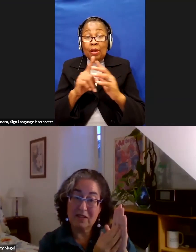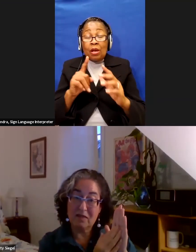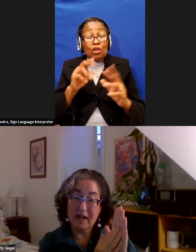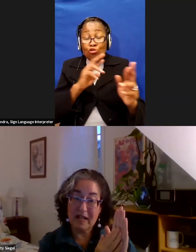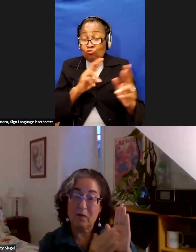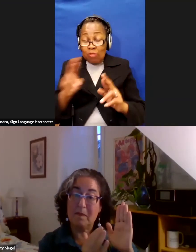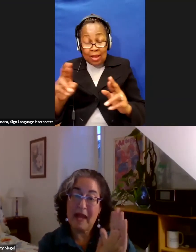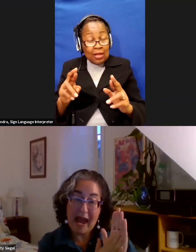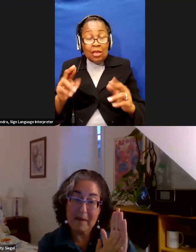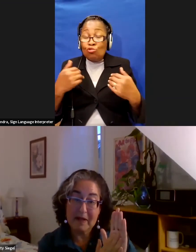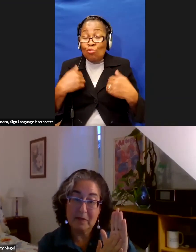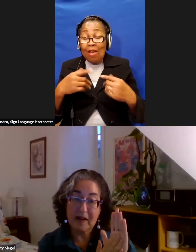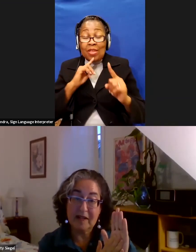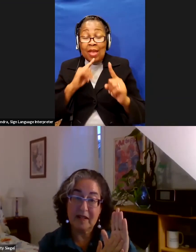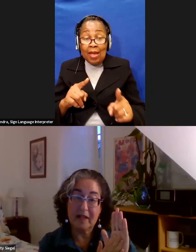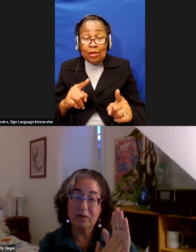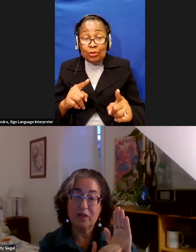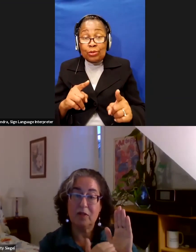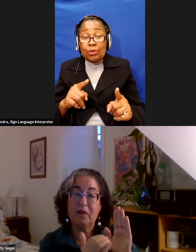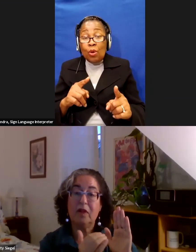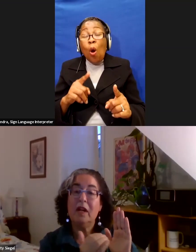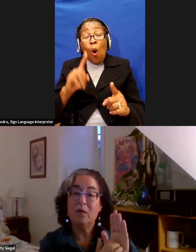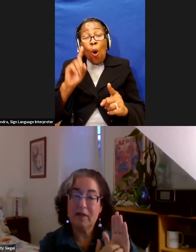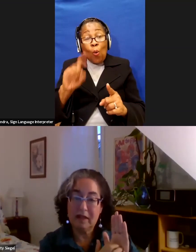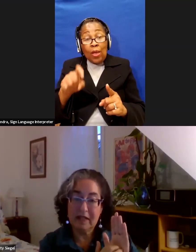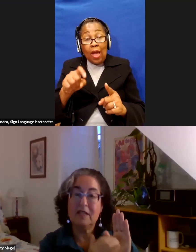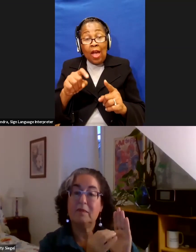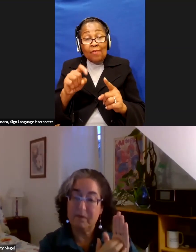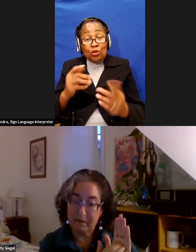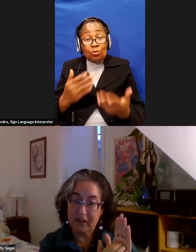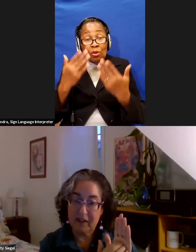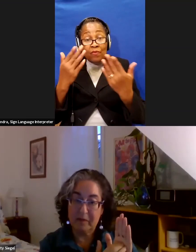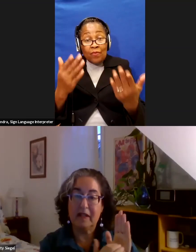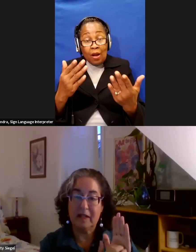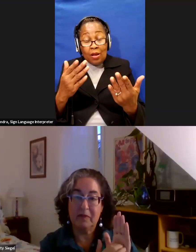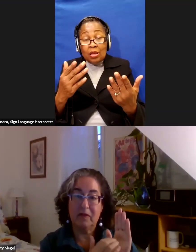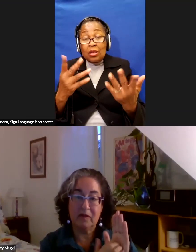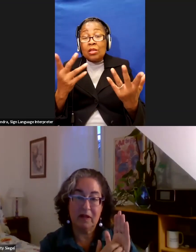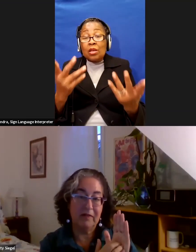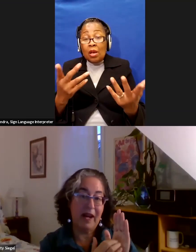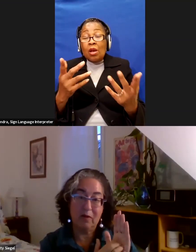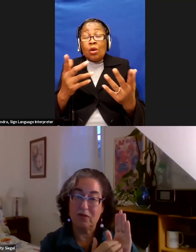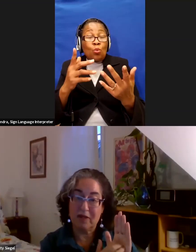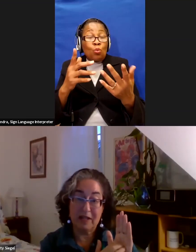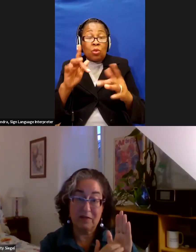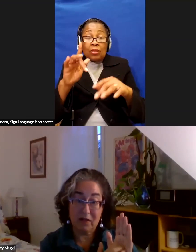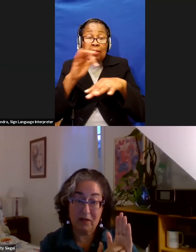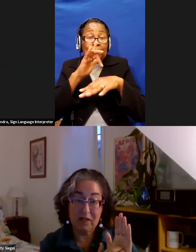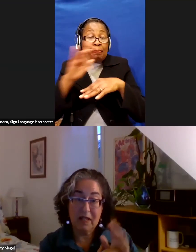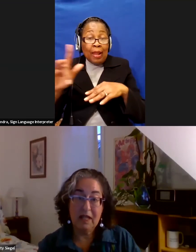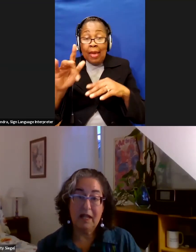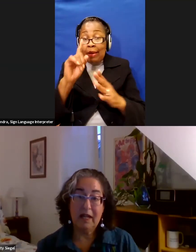got the answer right here. We'd be happy to provide a sign language interpreter with at least fill in the blank number of hours or days of